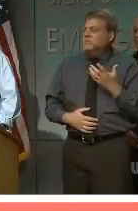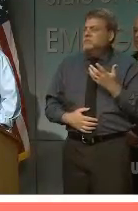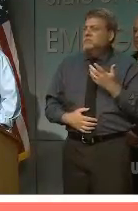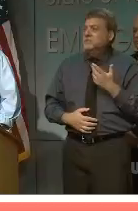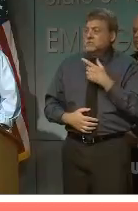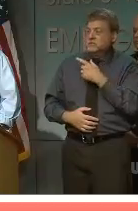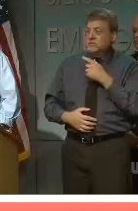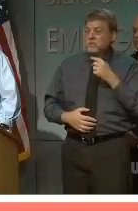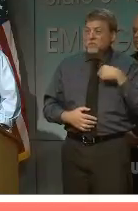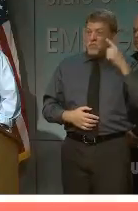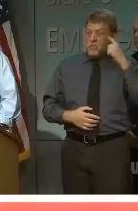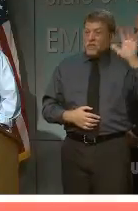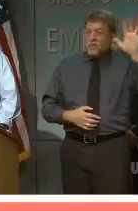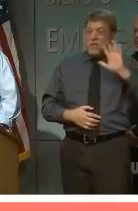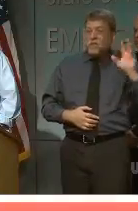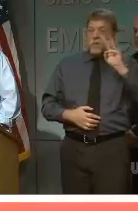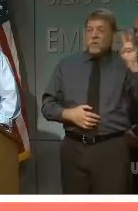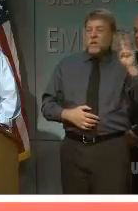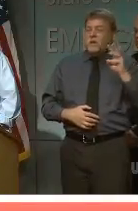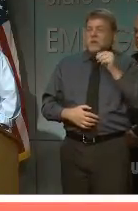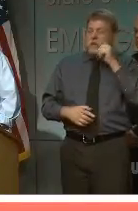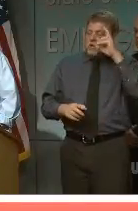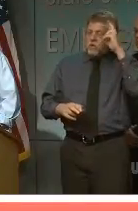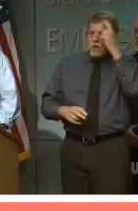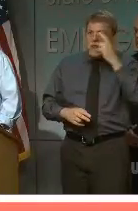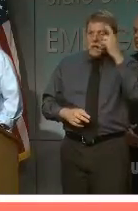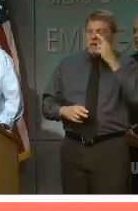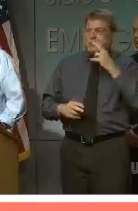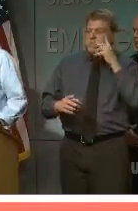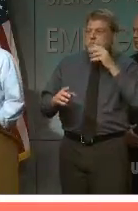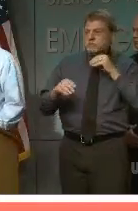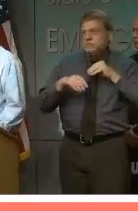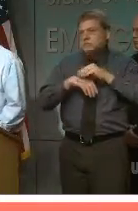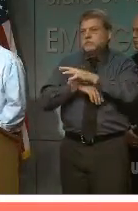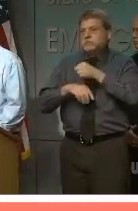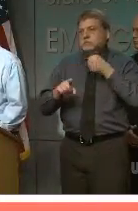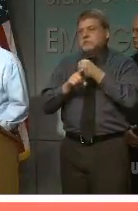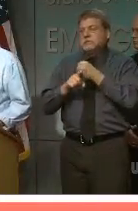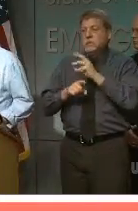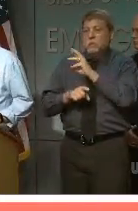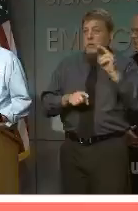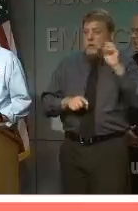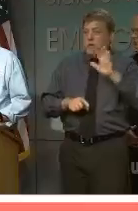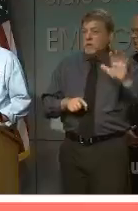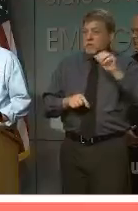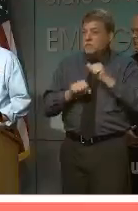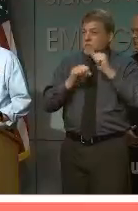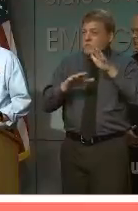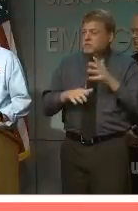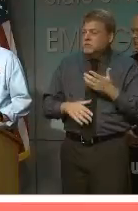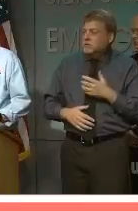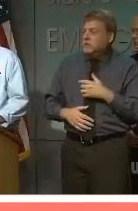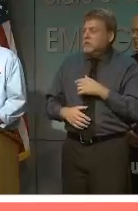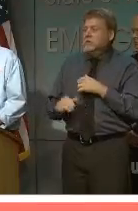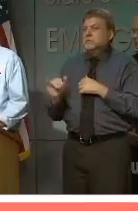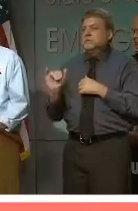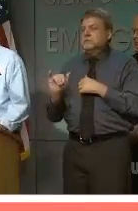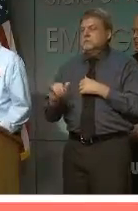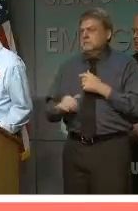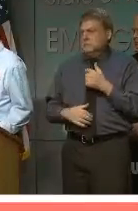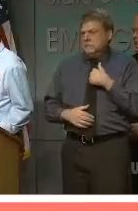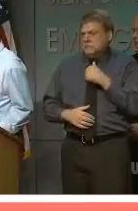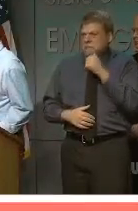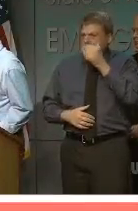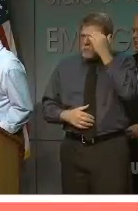Did it surprise emergency officials that the mountains took such a hit? I'm not aware if there was any surprise in